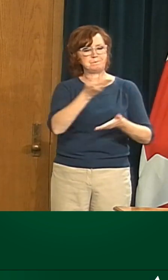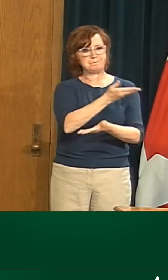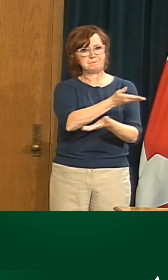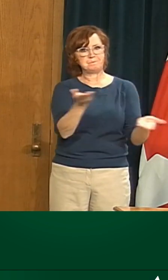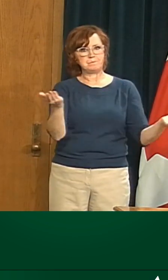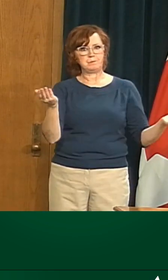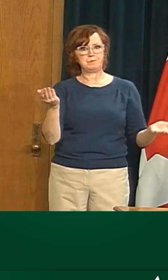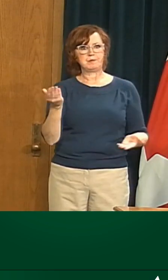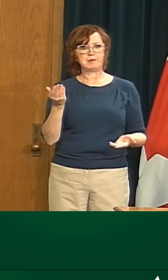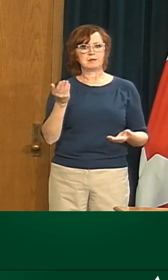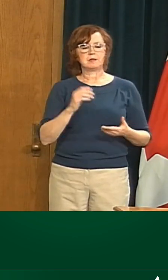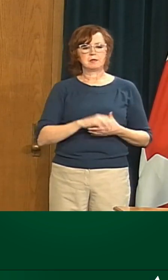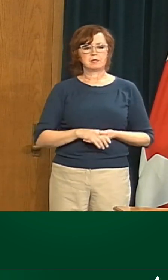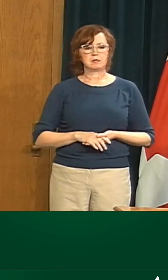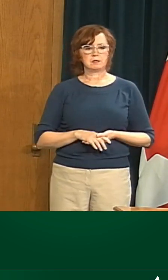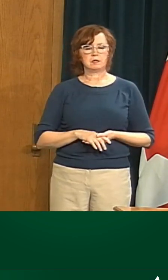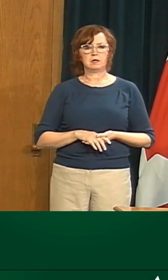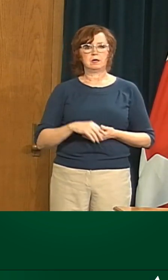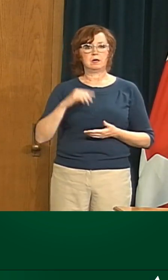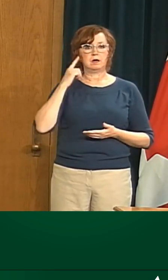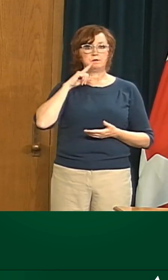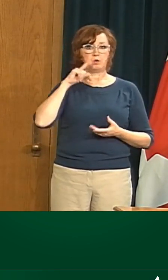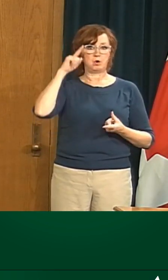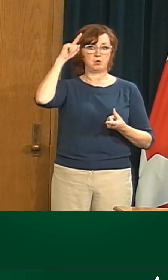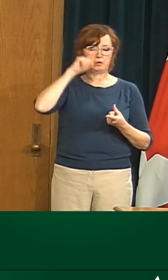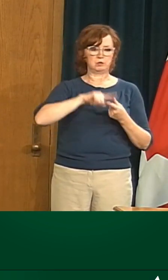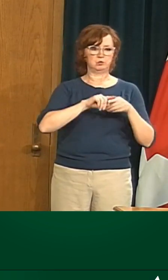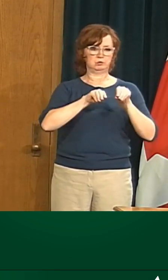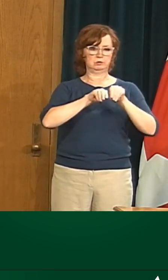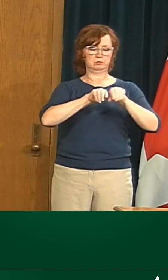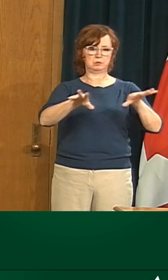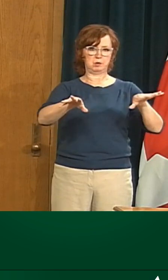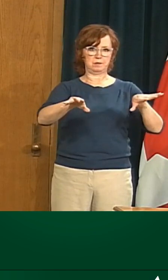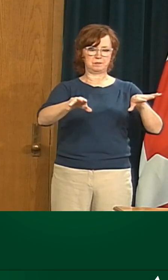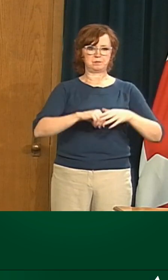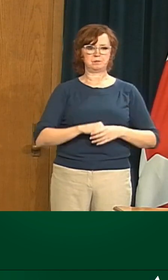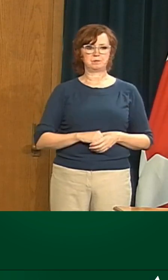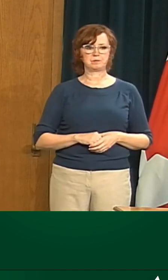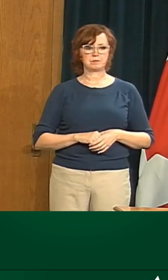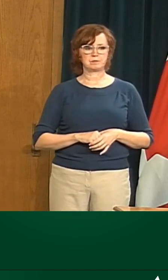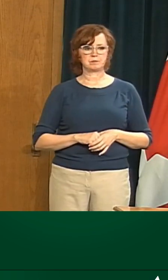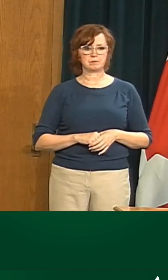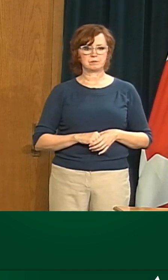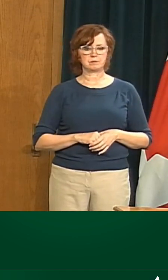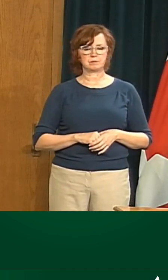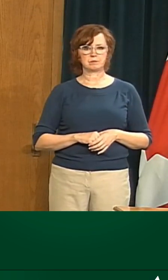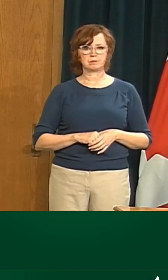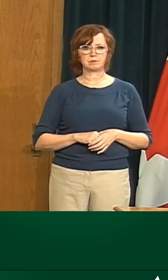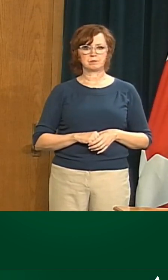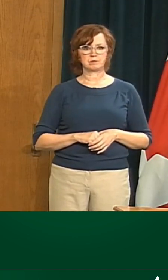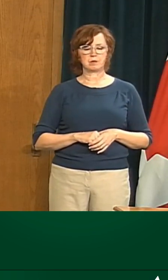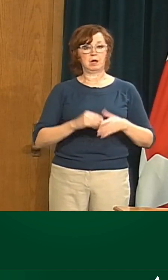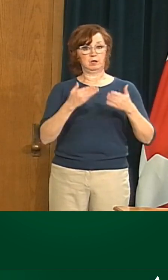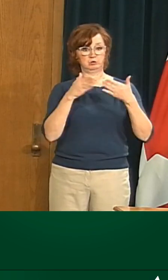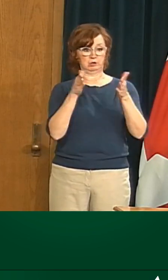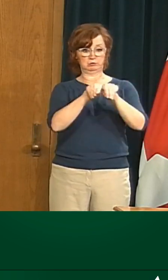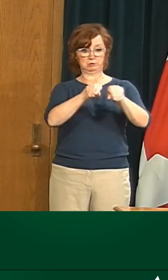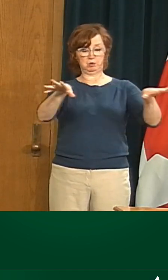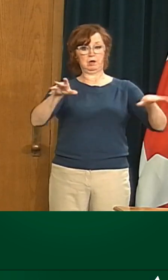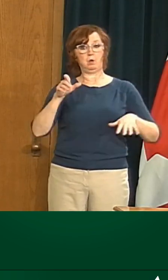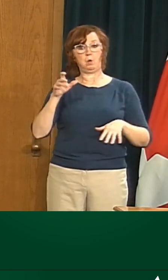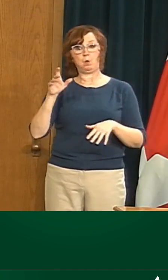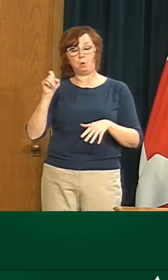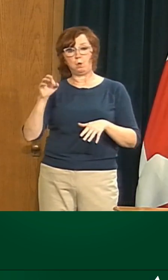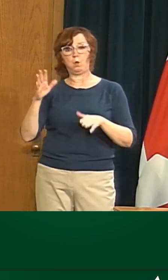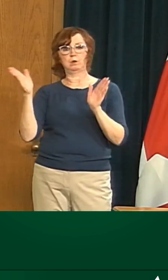can mitigate transmission in general, but obviously small outbreaks and clusters and the settings in which they are